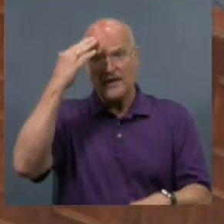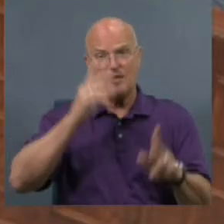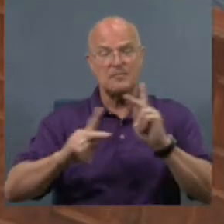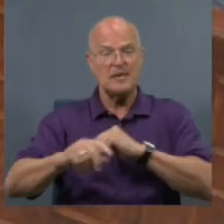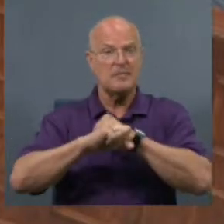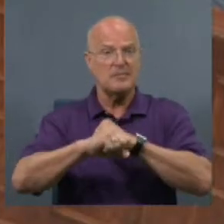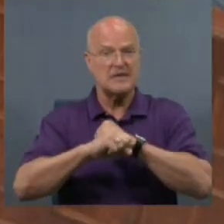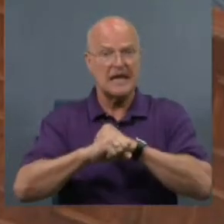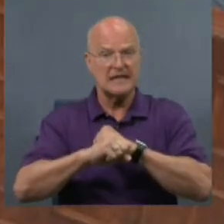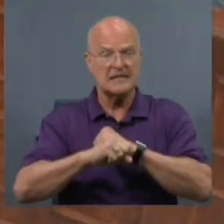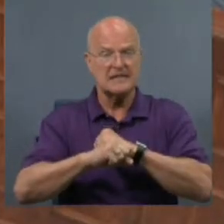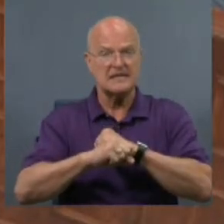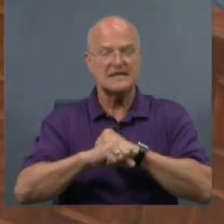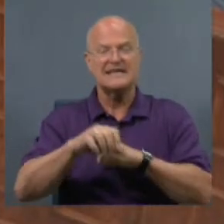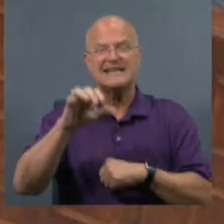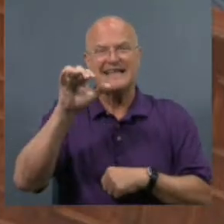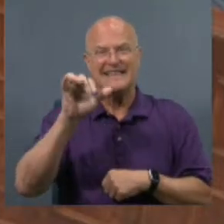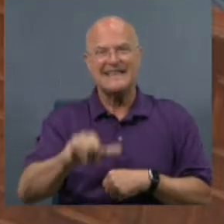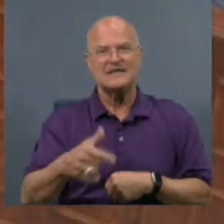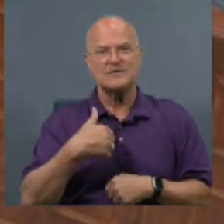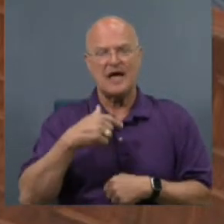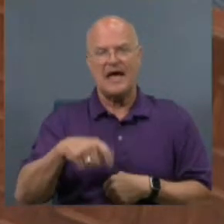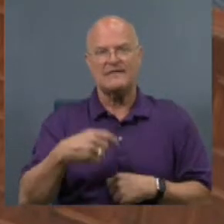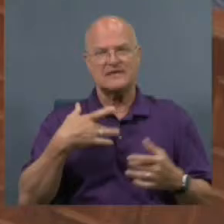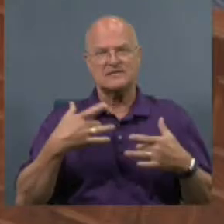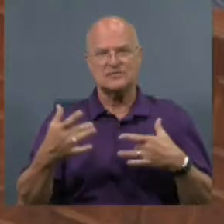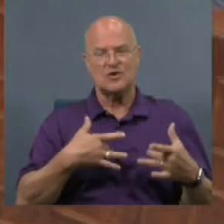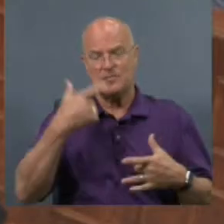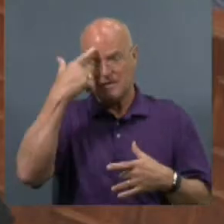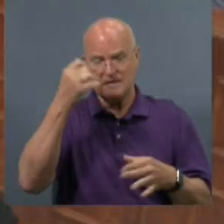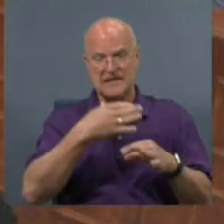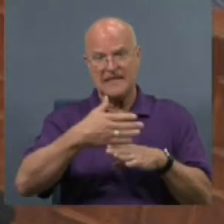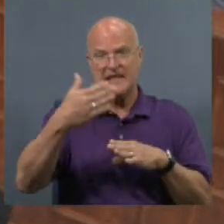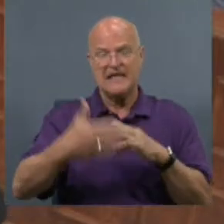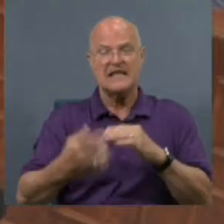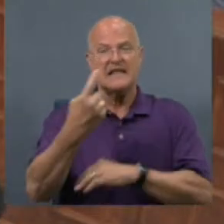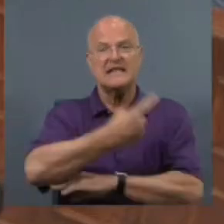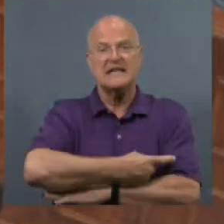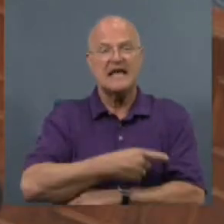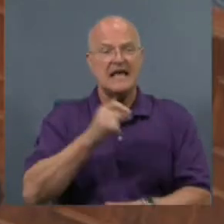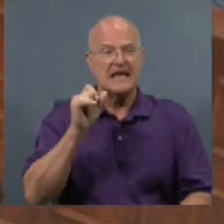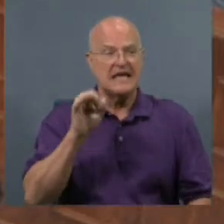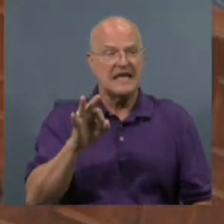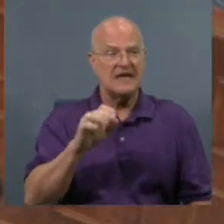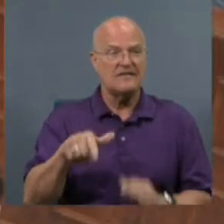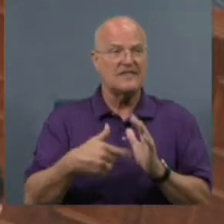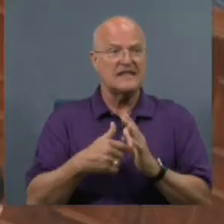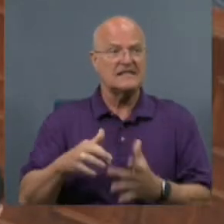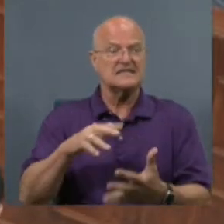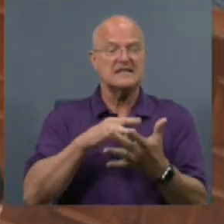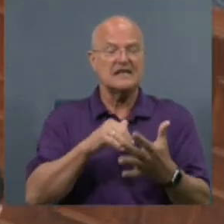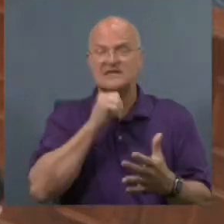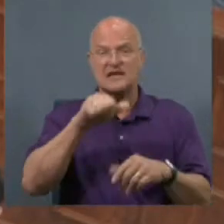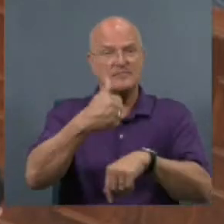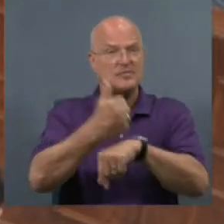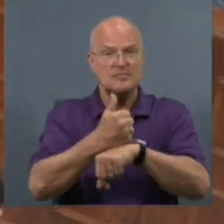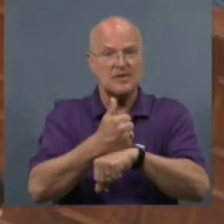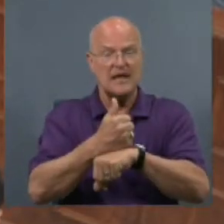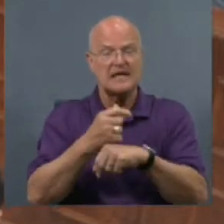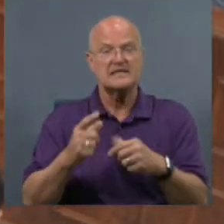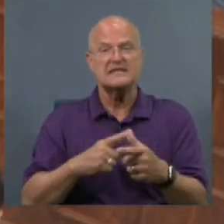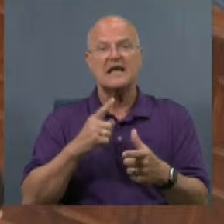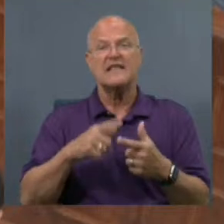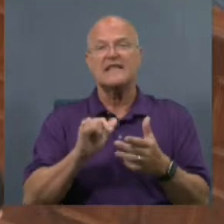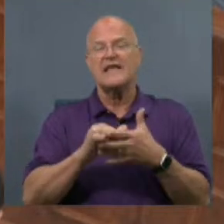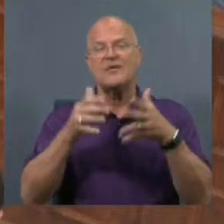is protected, that's what I have concern about. Because at the end of the day, if these studies wasn't put in place, then